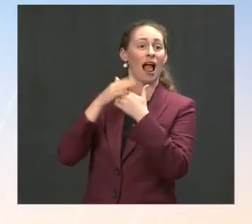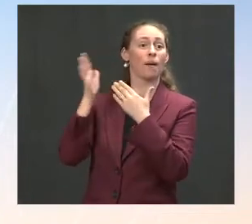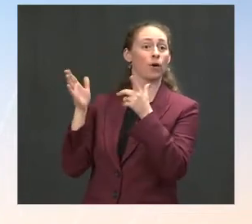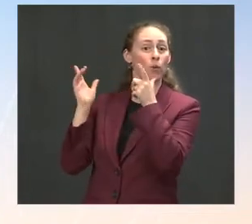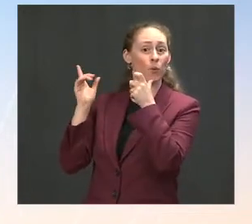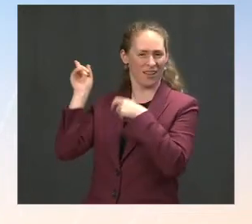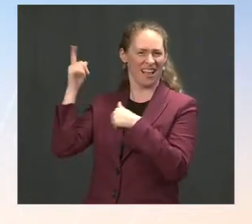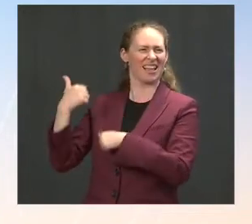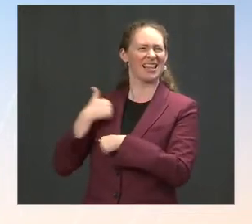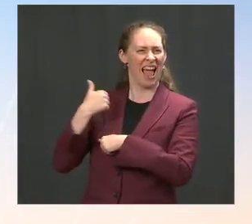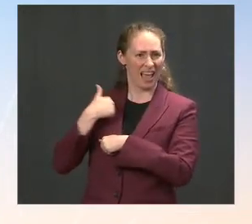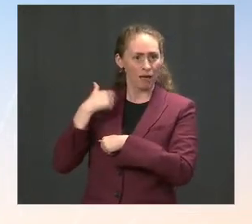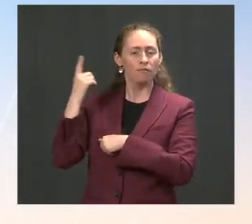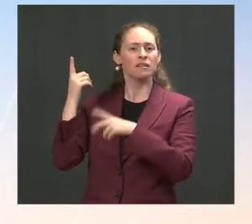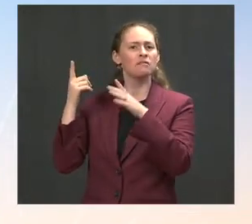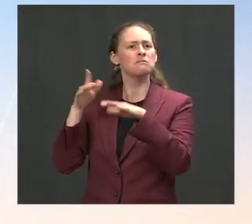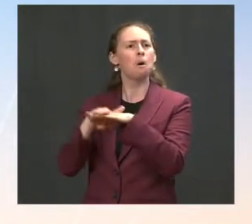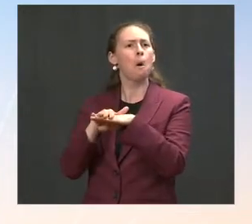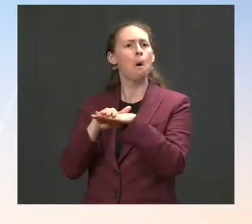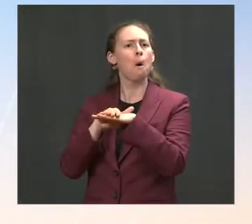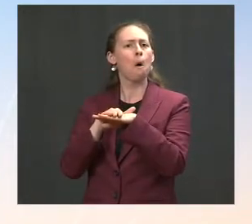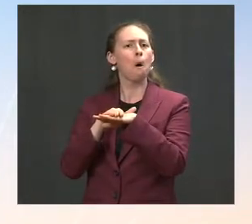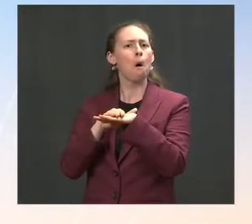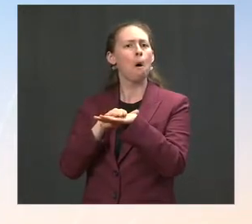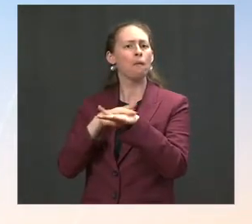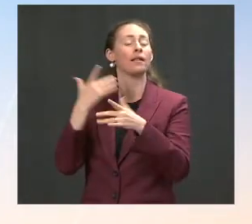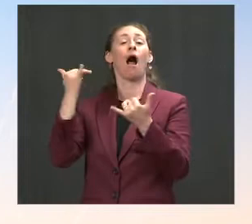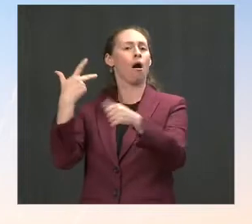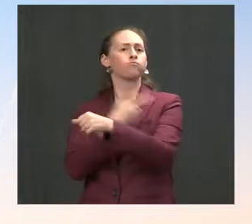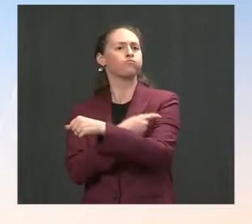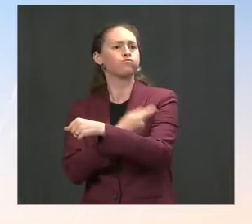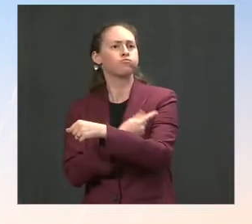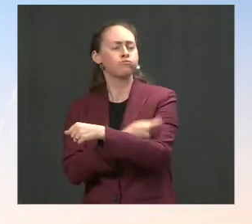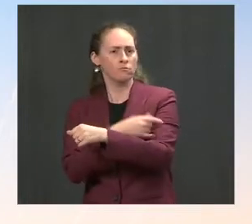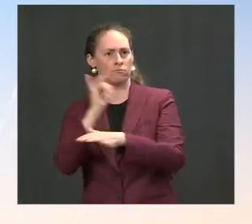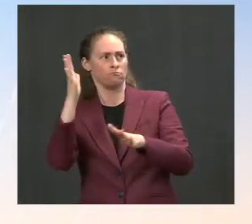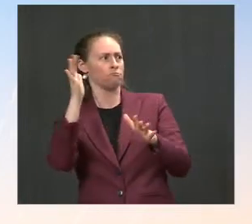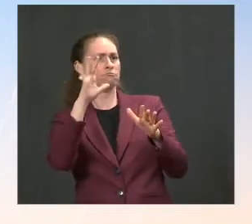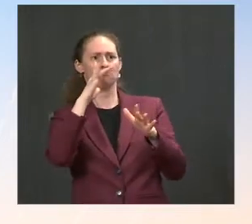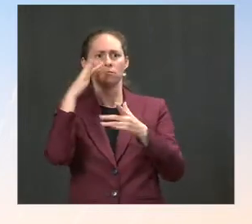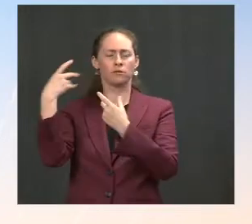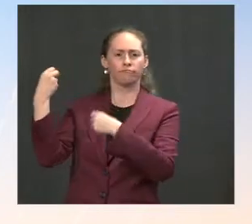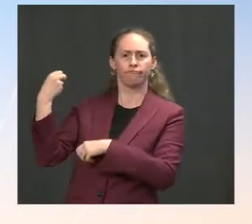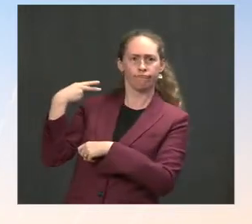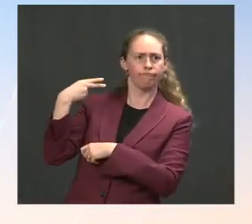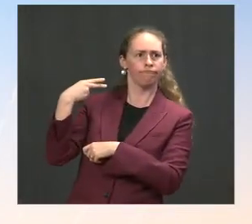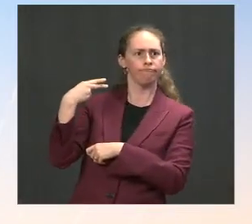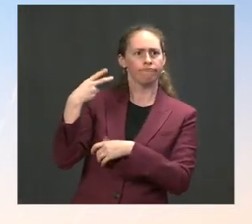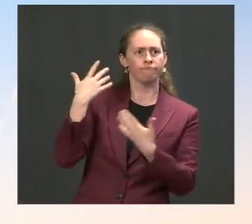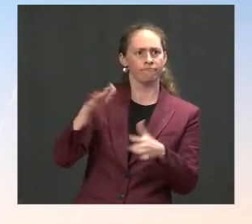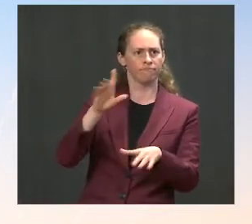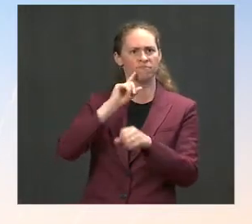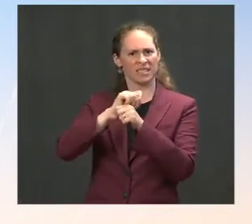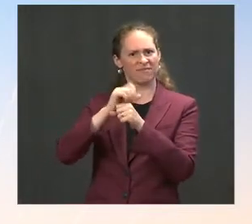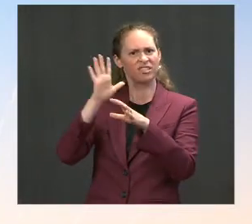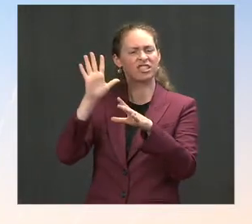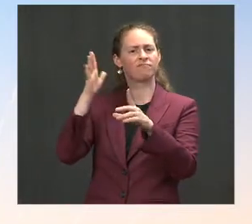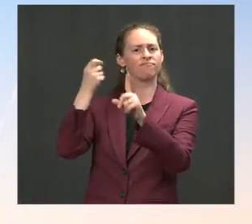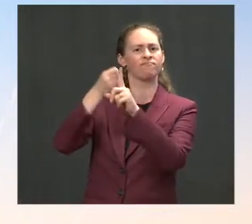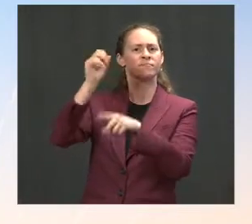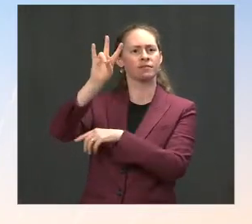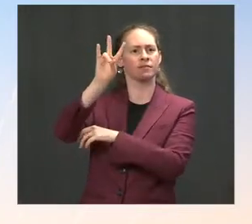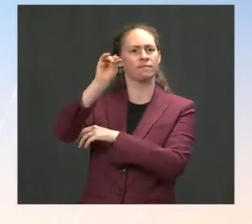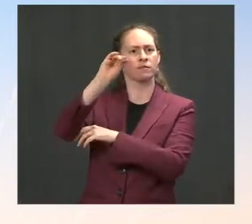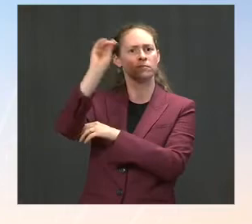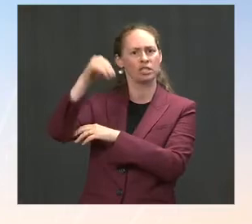as many vaccines as we did early on, and yet now they've shot past us, and 70% of their population is at least partially vaccinated.